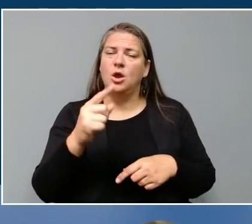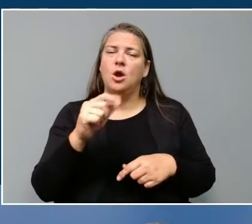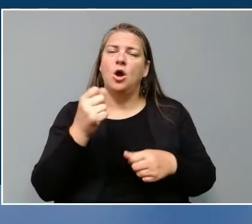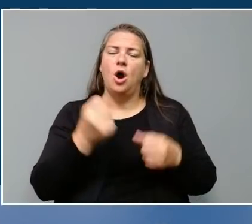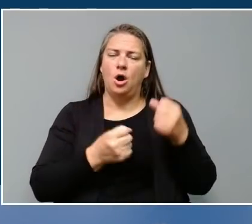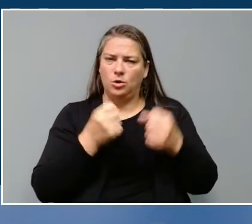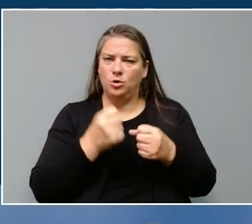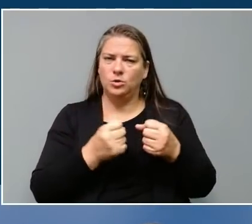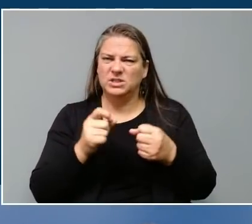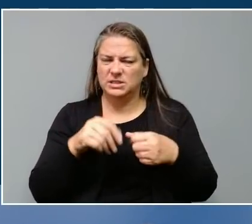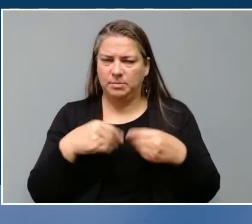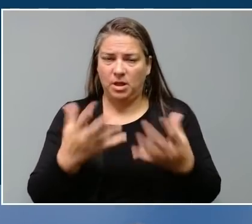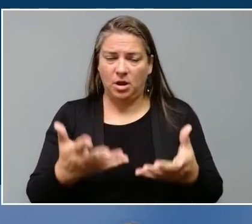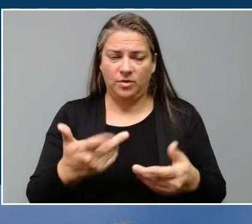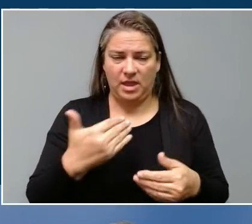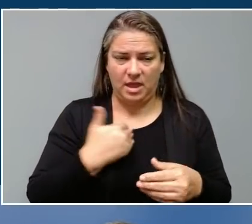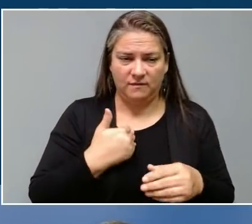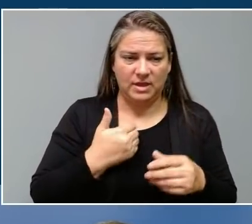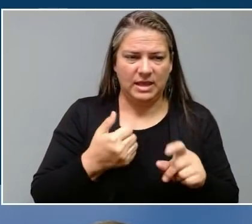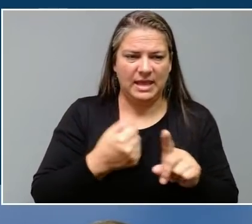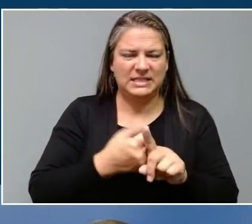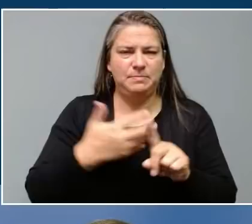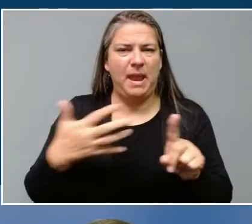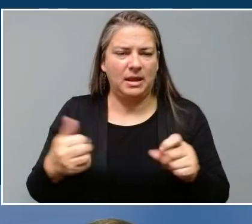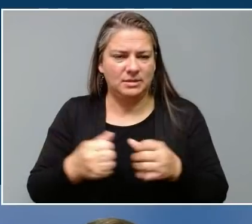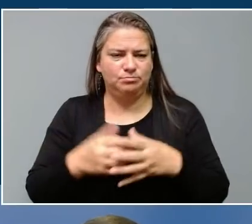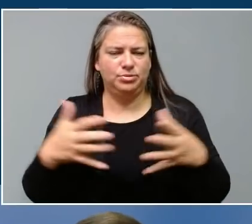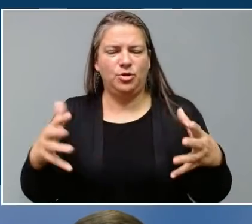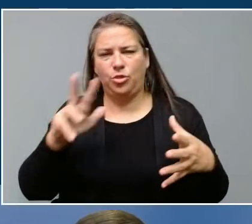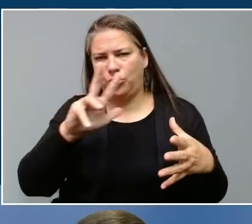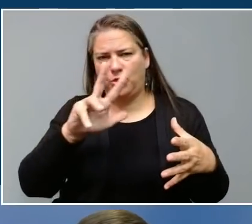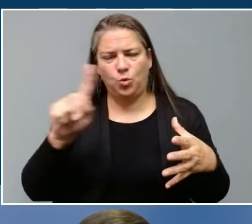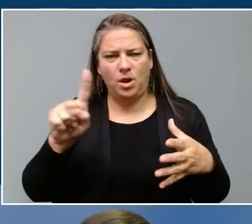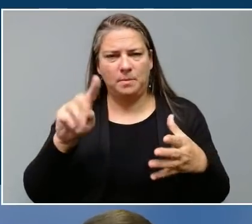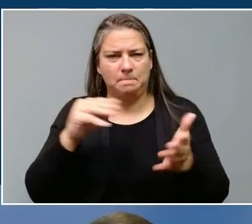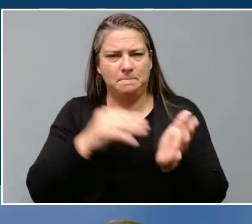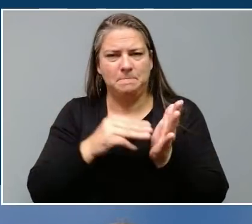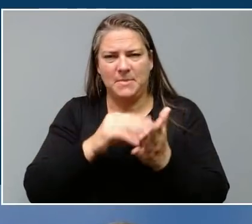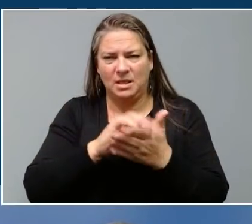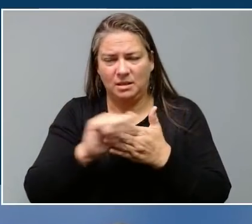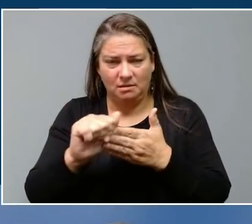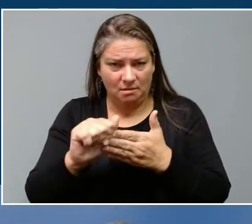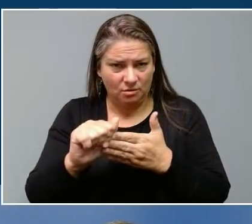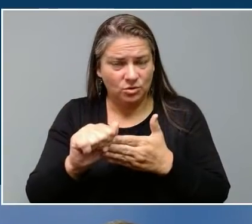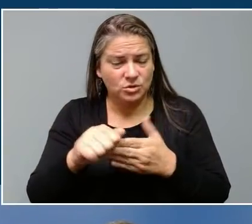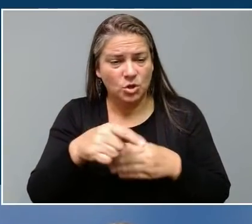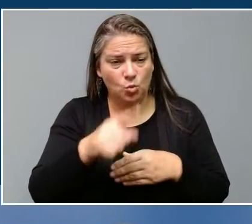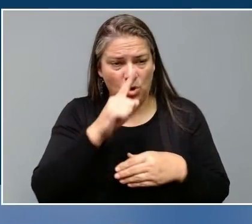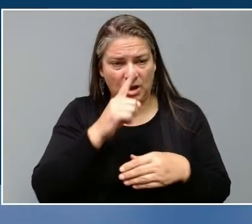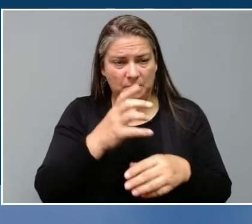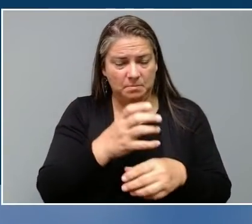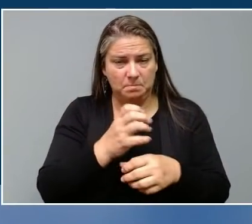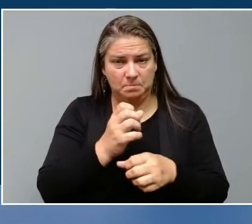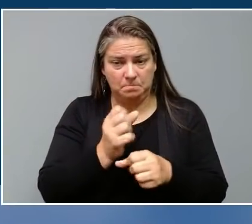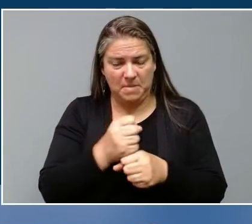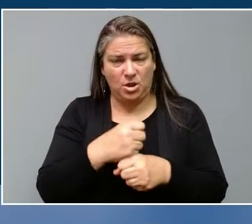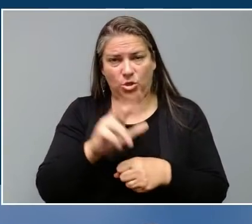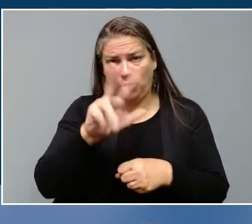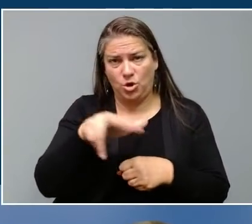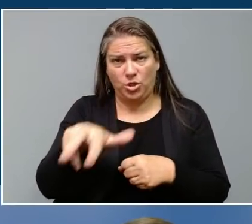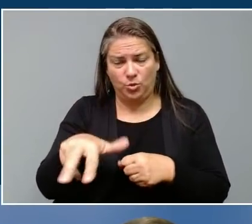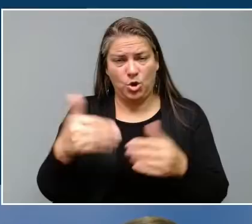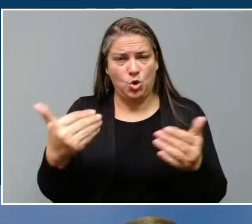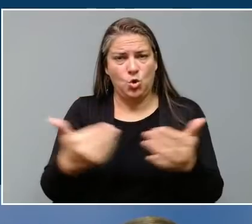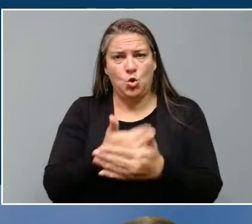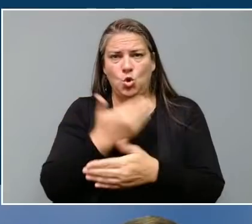expansion in Hopkinsville. Announced Monday, this project's going to create 33 high-quality, good-paying jobs for